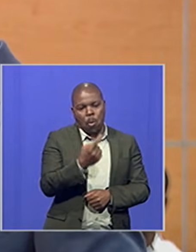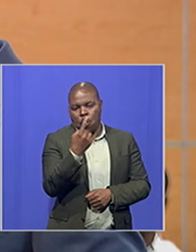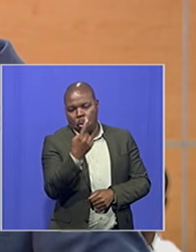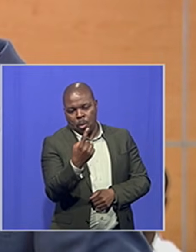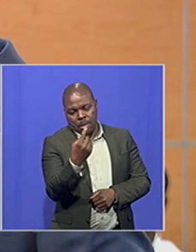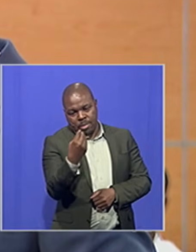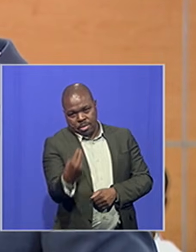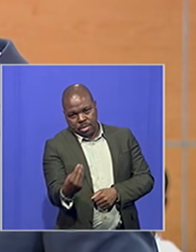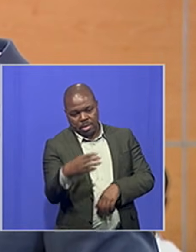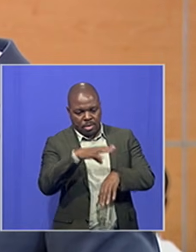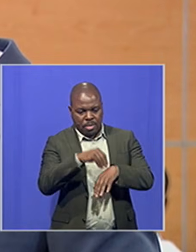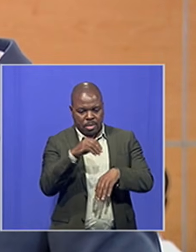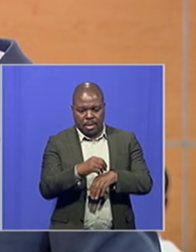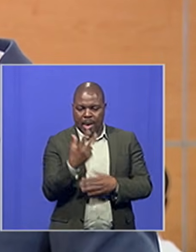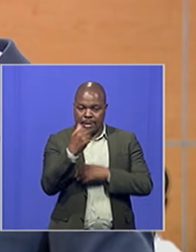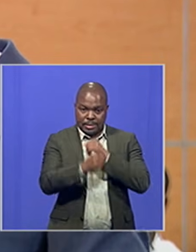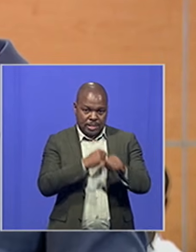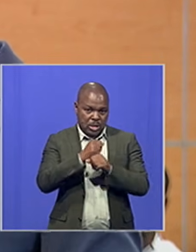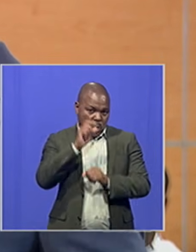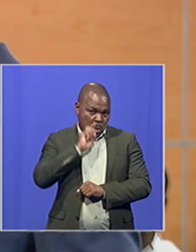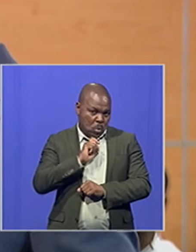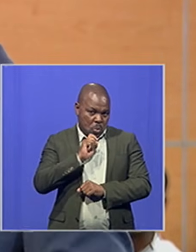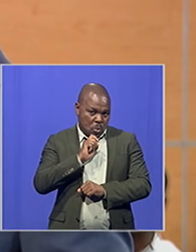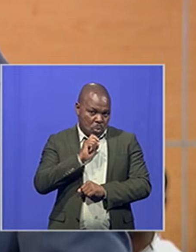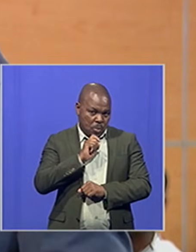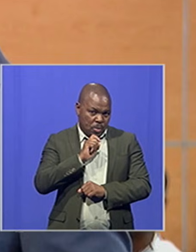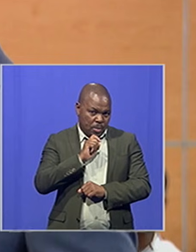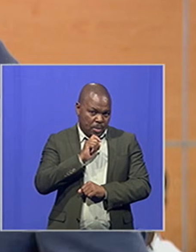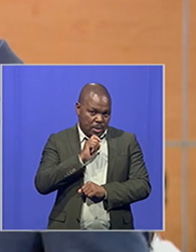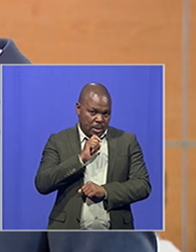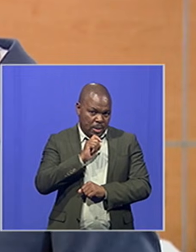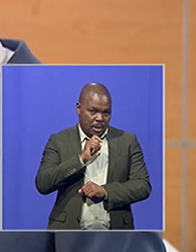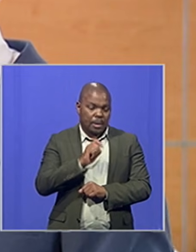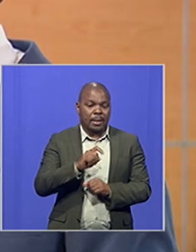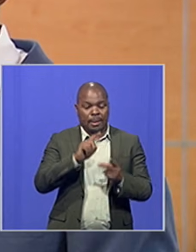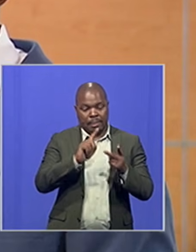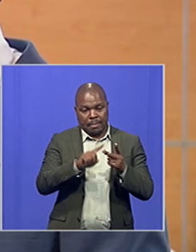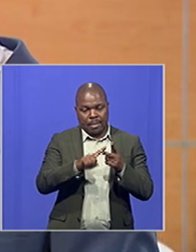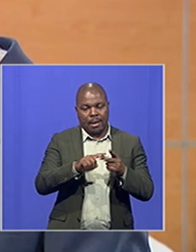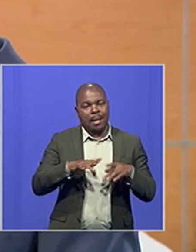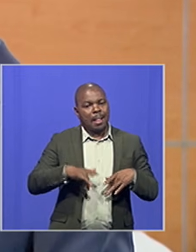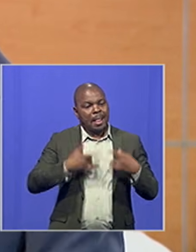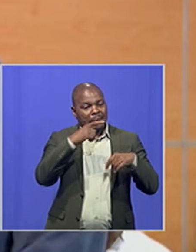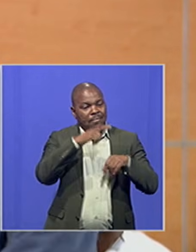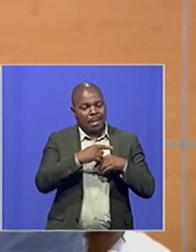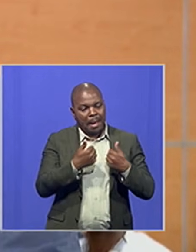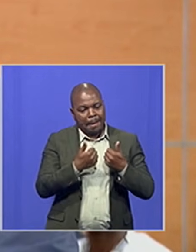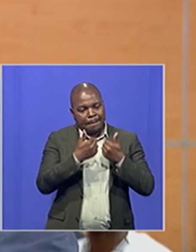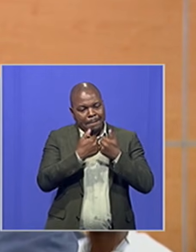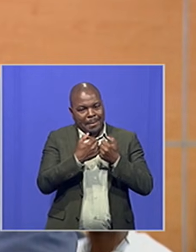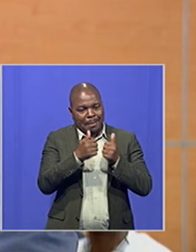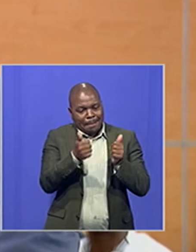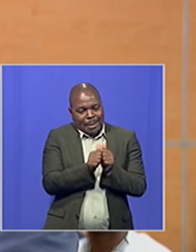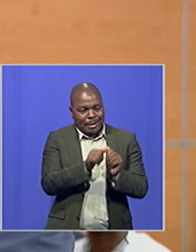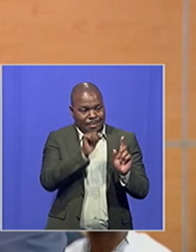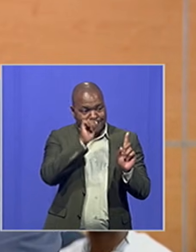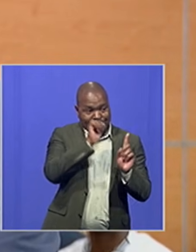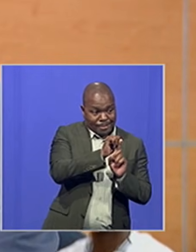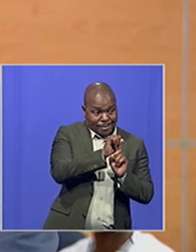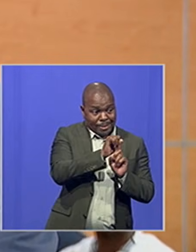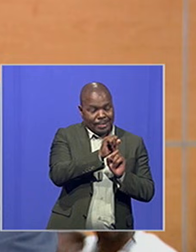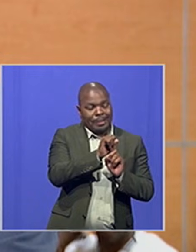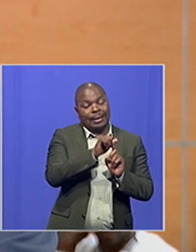8 years old, and his lifetime partner was also pregnant